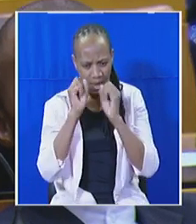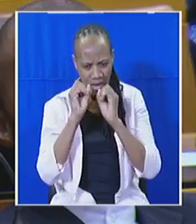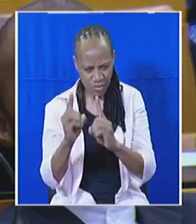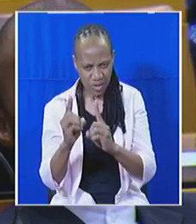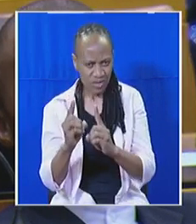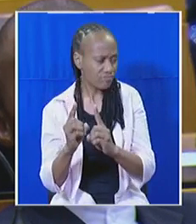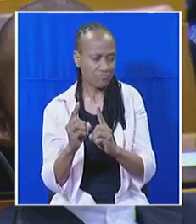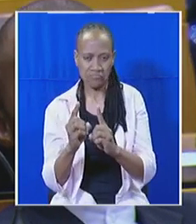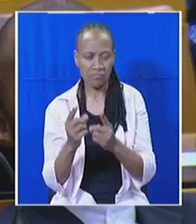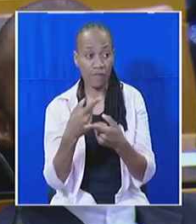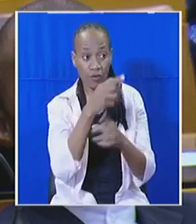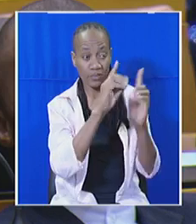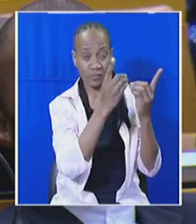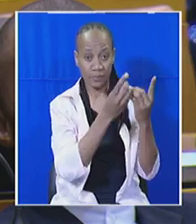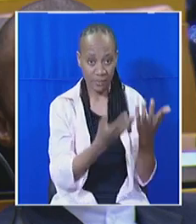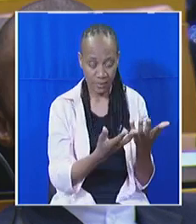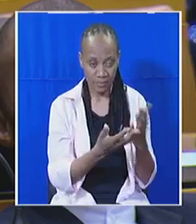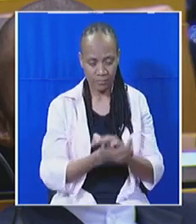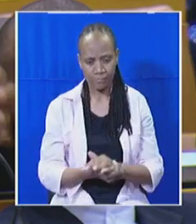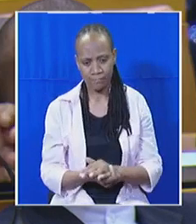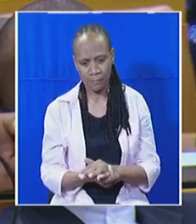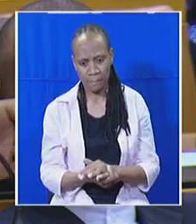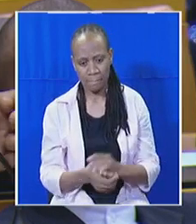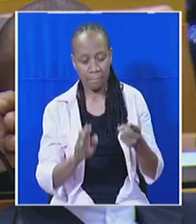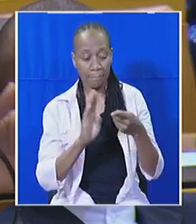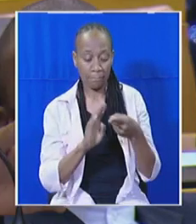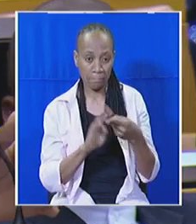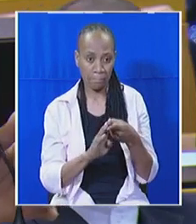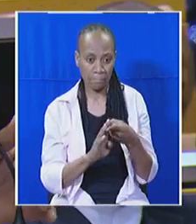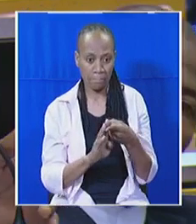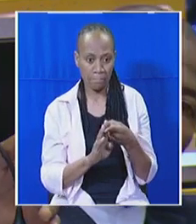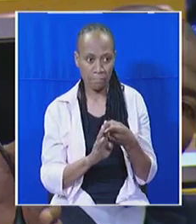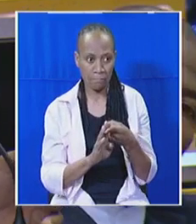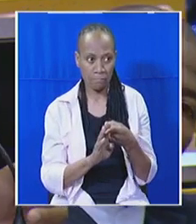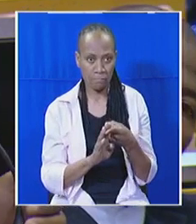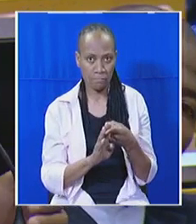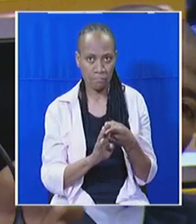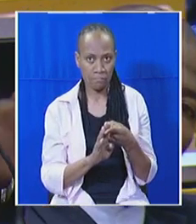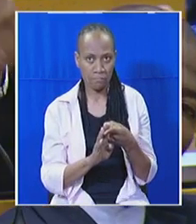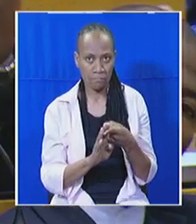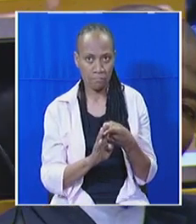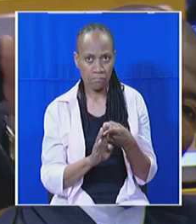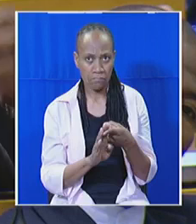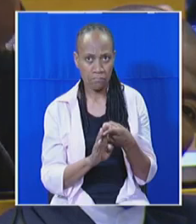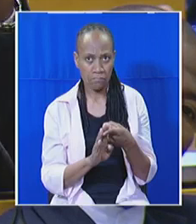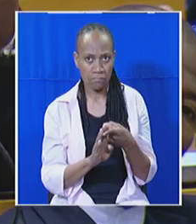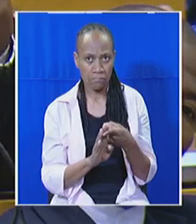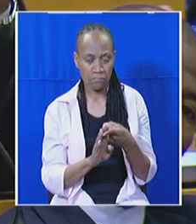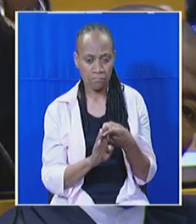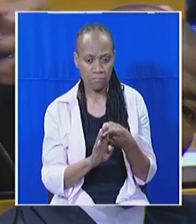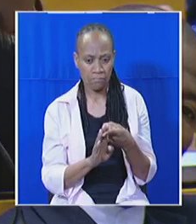uma kwenziwa lemsebenzi. Okokuqala lokho mhlawumbe abasebenzi abatholakali kalula kuba baxoxe